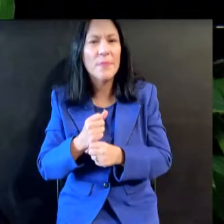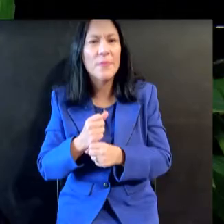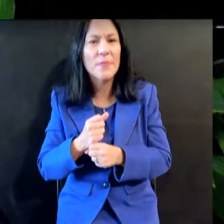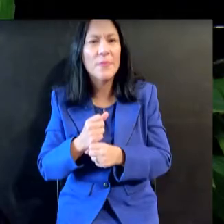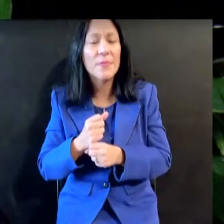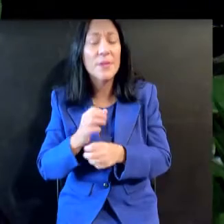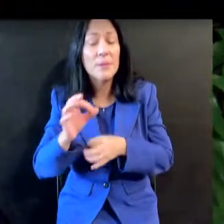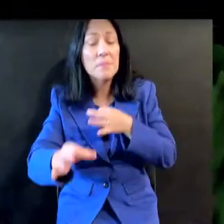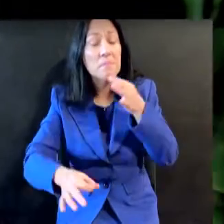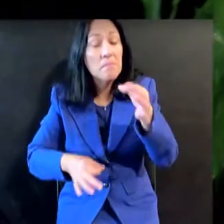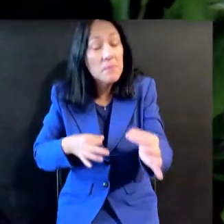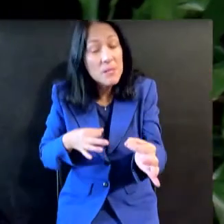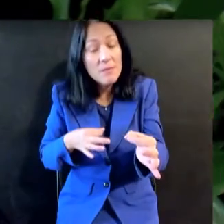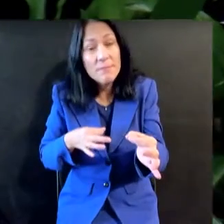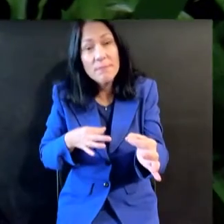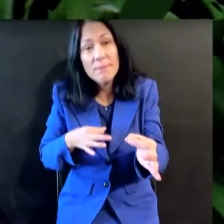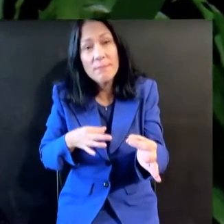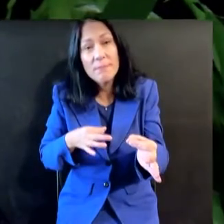Instead,